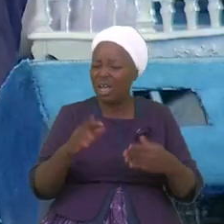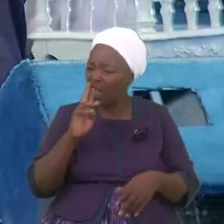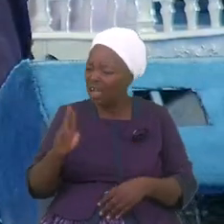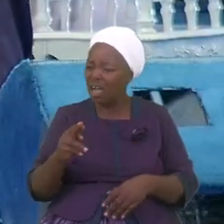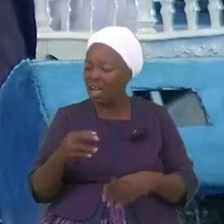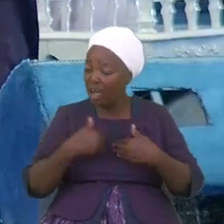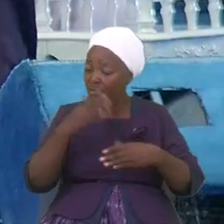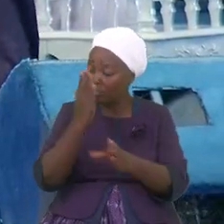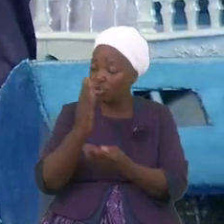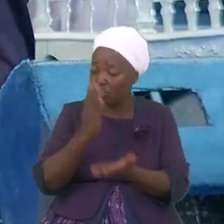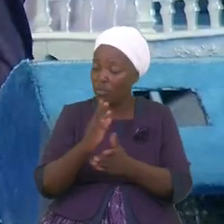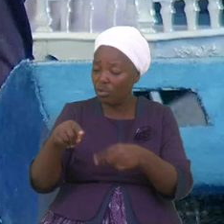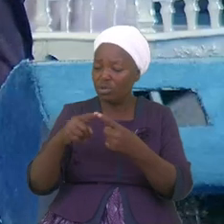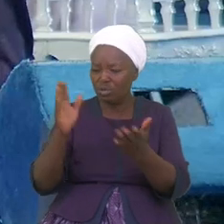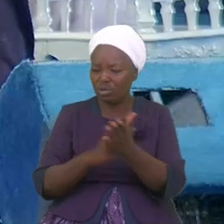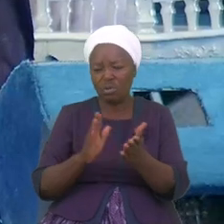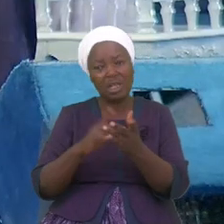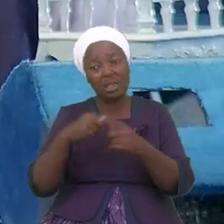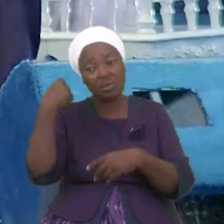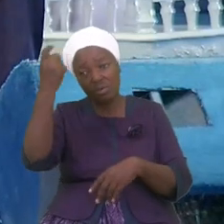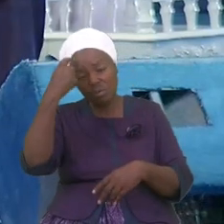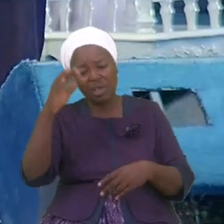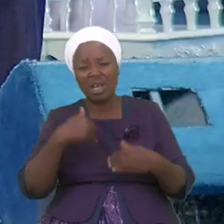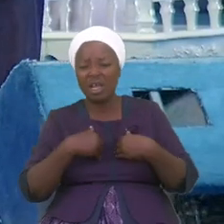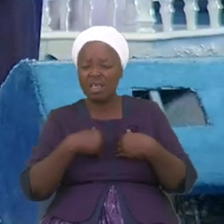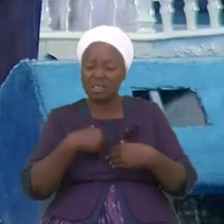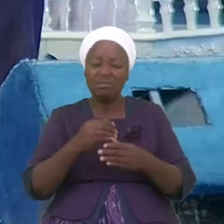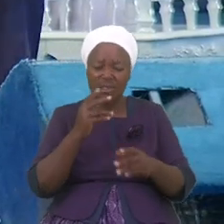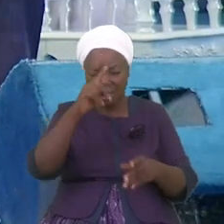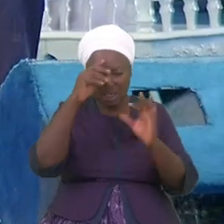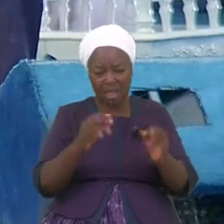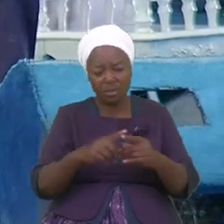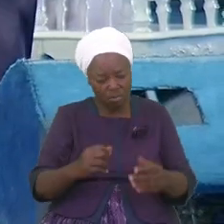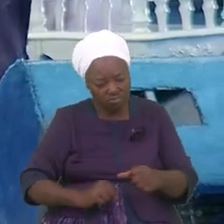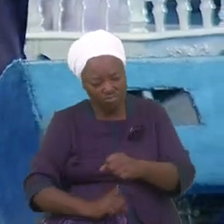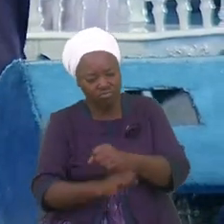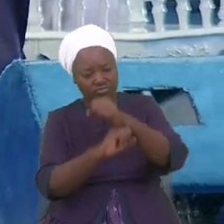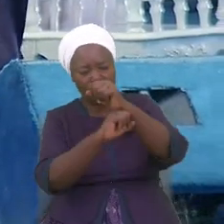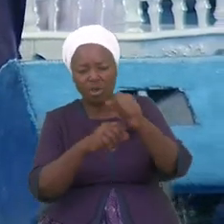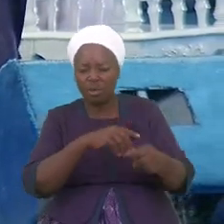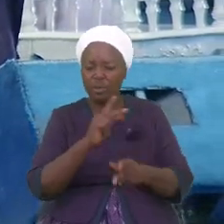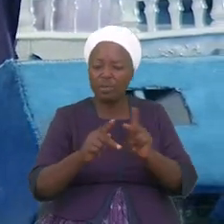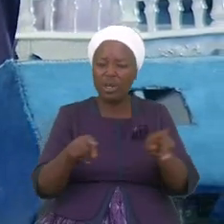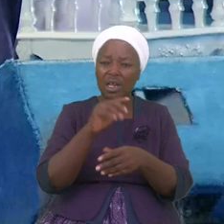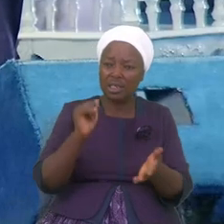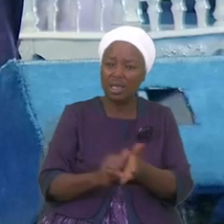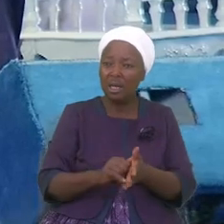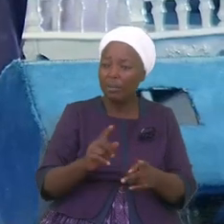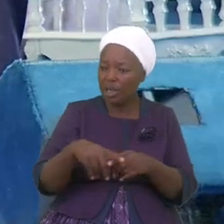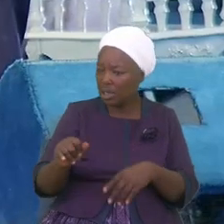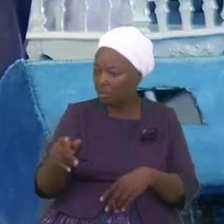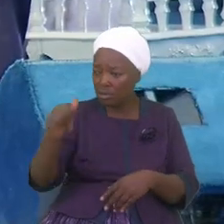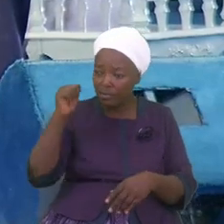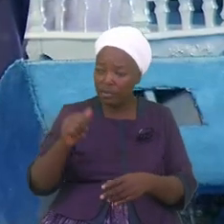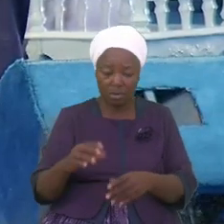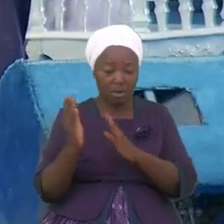and the government has, laid some money apart, want to take care of people like that, but he needs to come so we can tell him